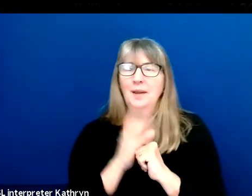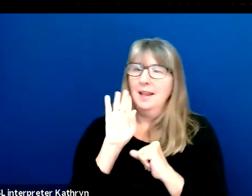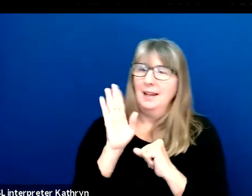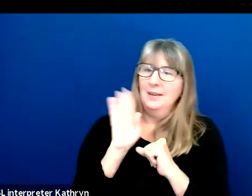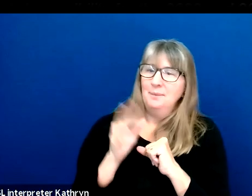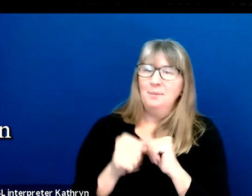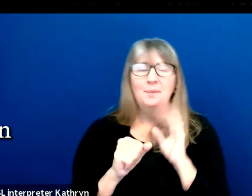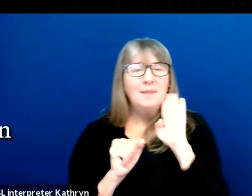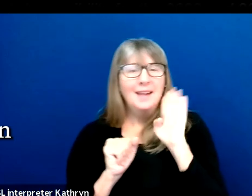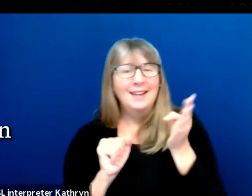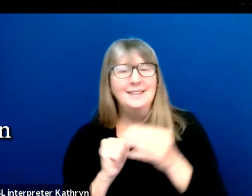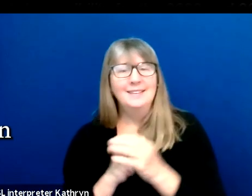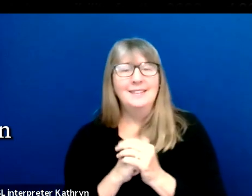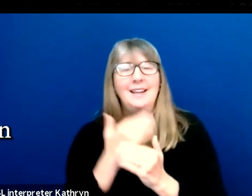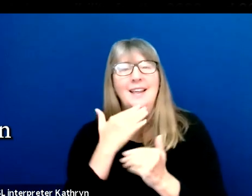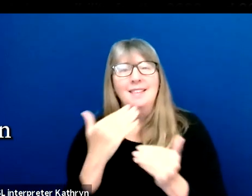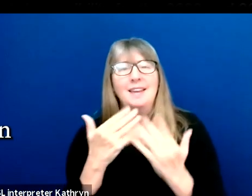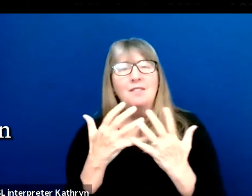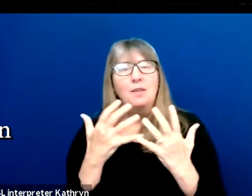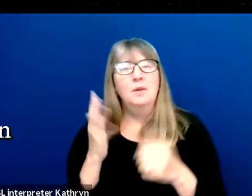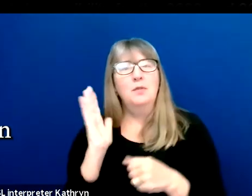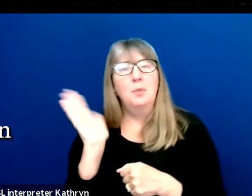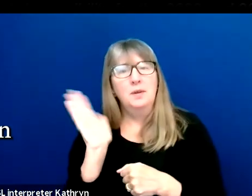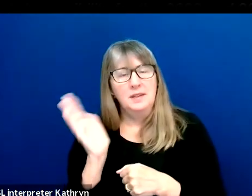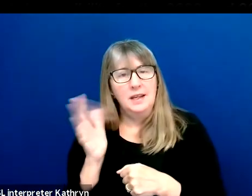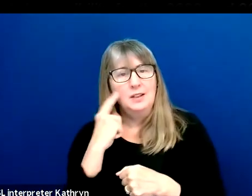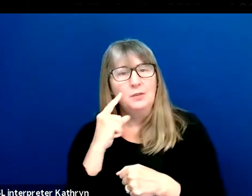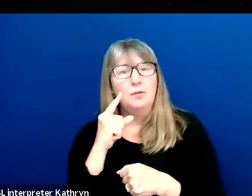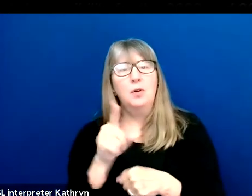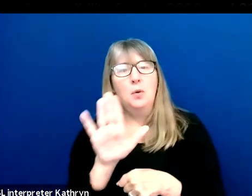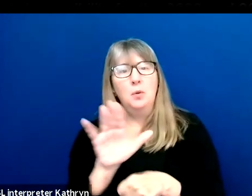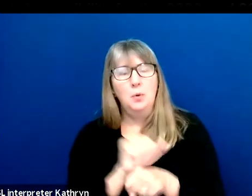Hello. Thanks very much for the presentation and for the work.